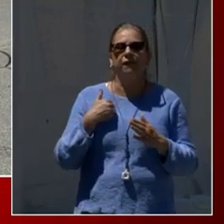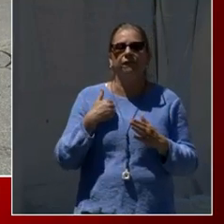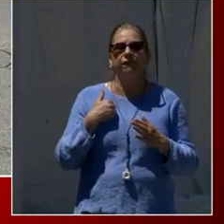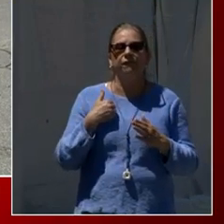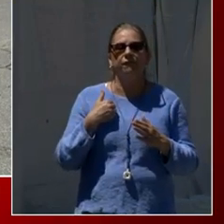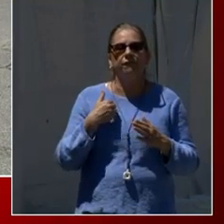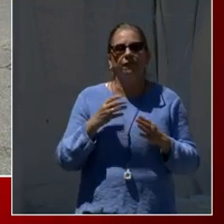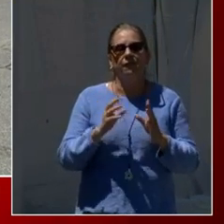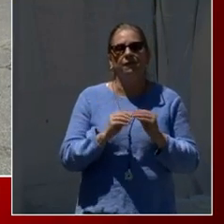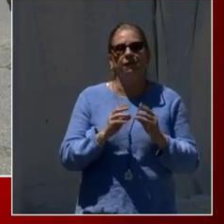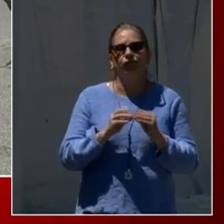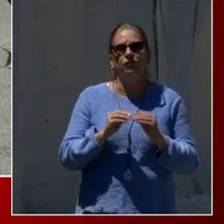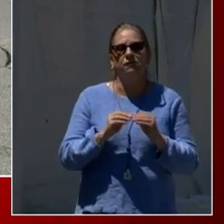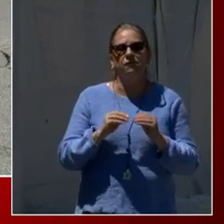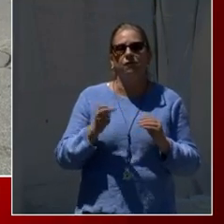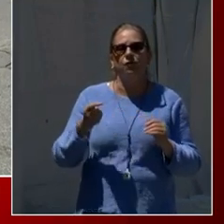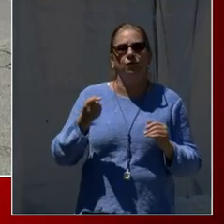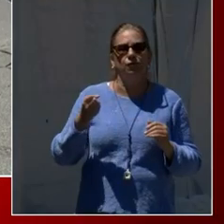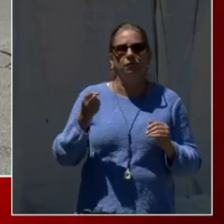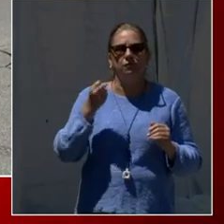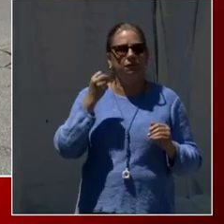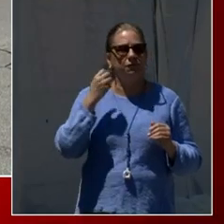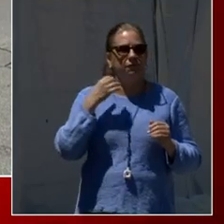other activities have prevailed.